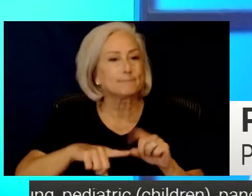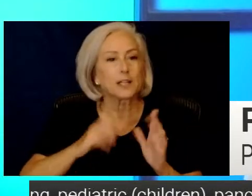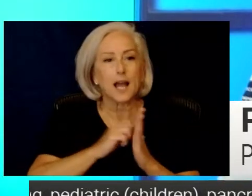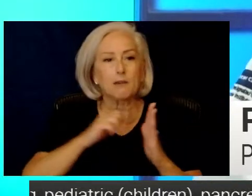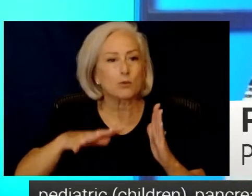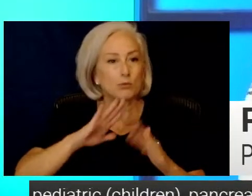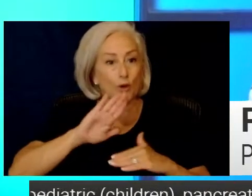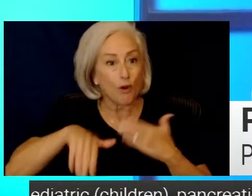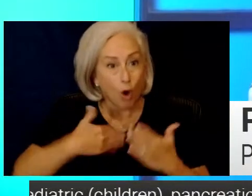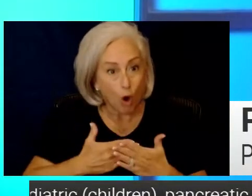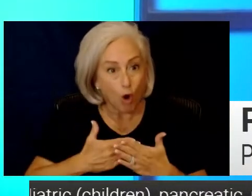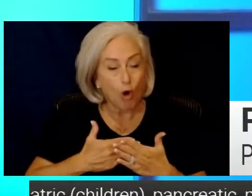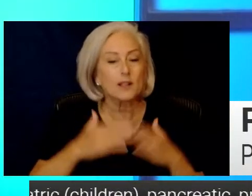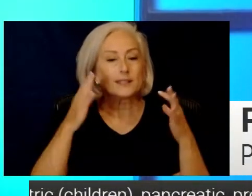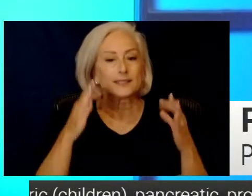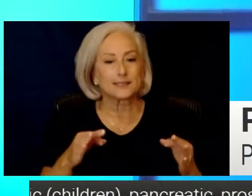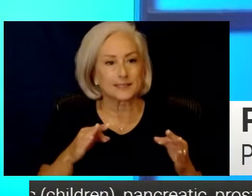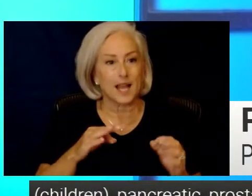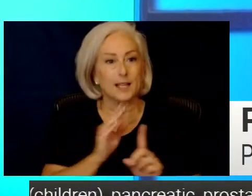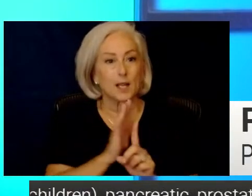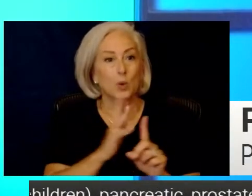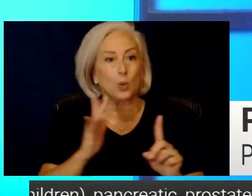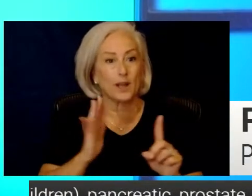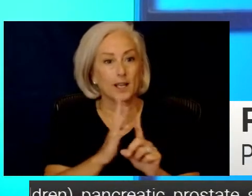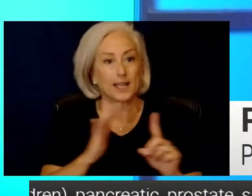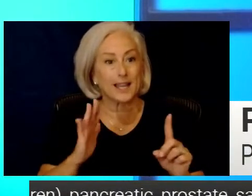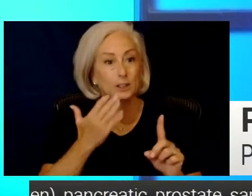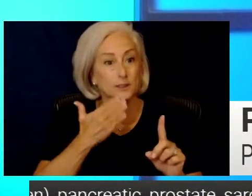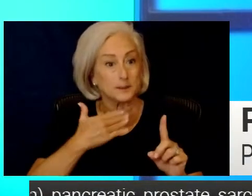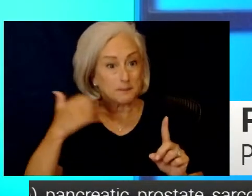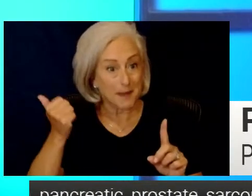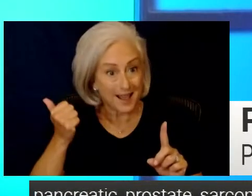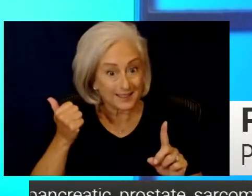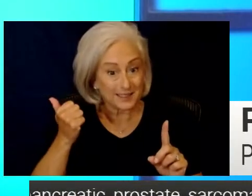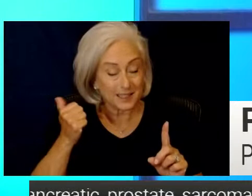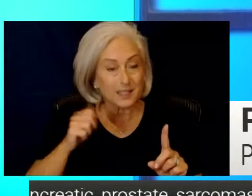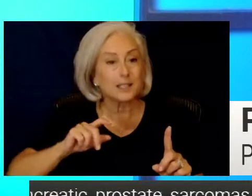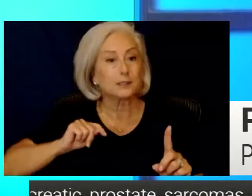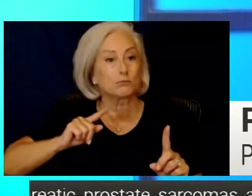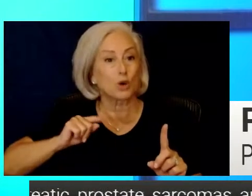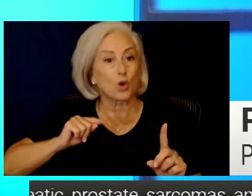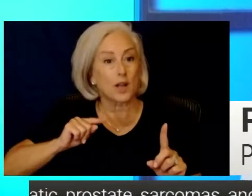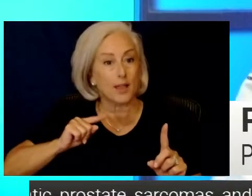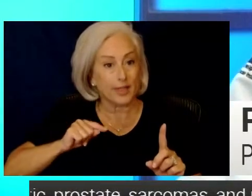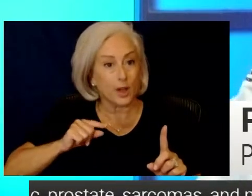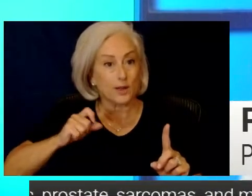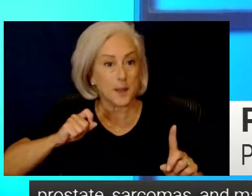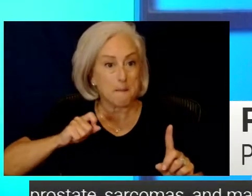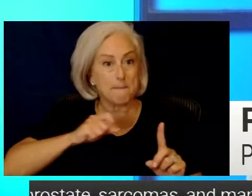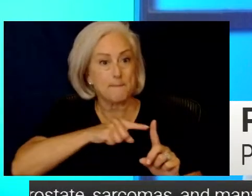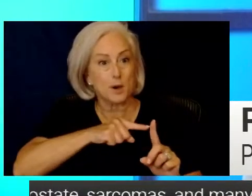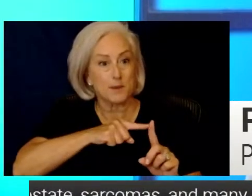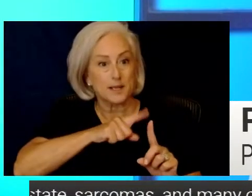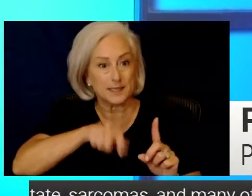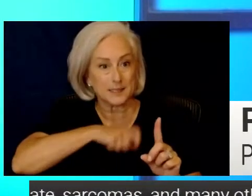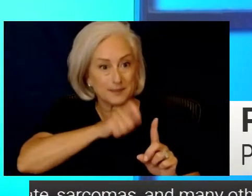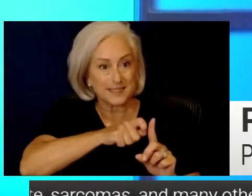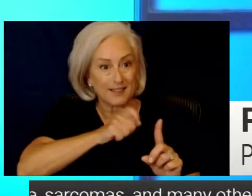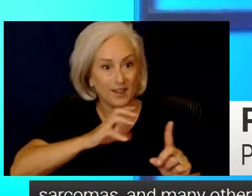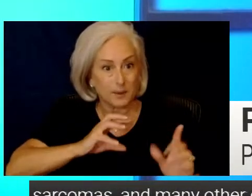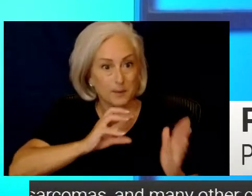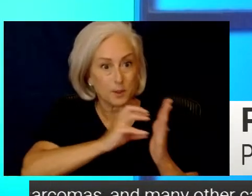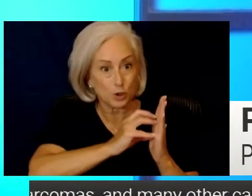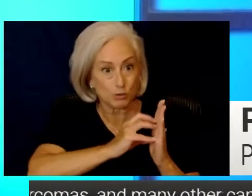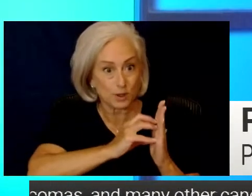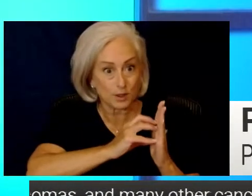radiation for her because it would be able to treat that tumor without really impacting the rest of her brain, which is really important. And so, but